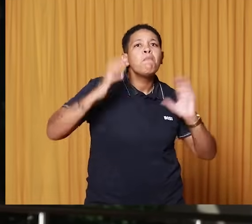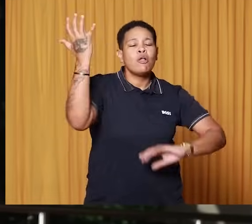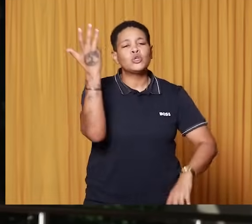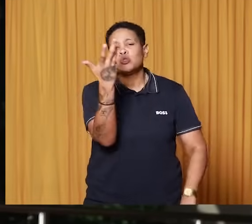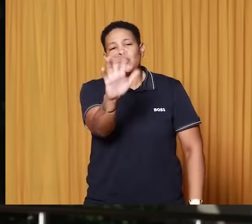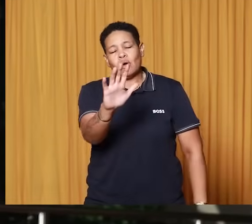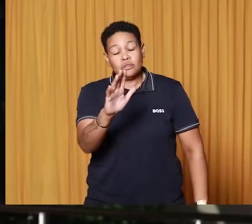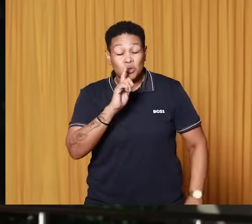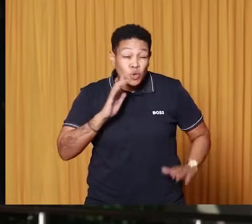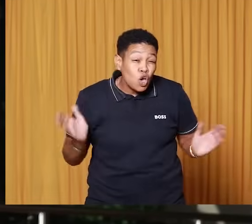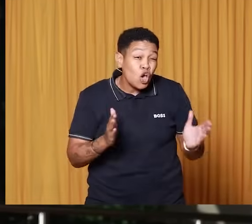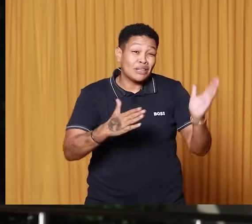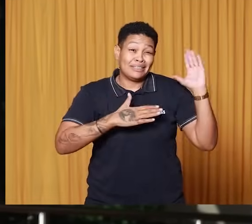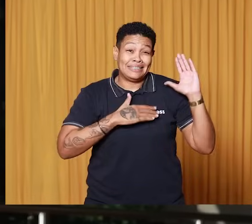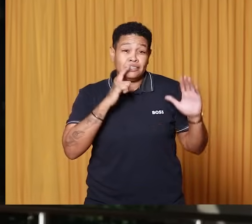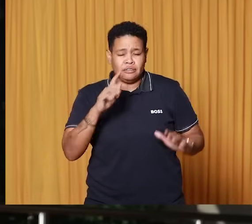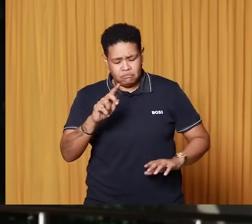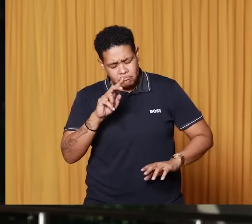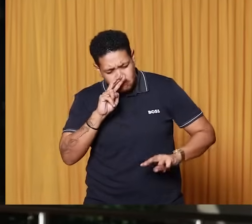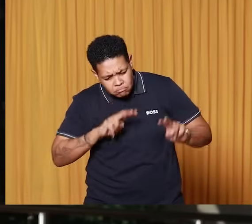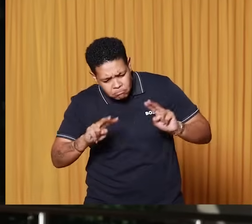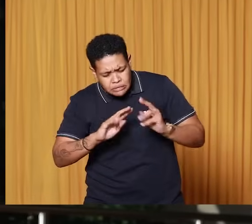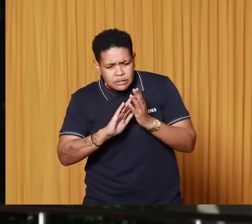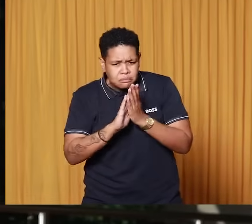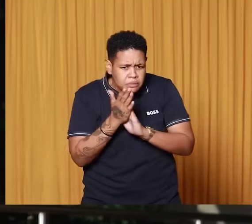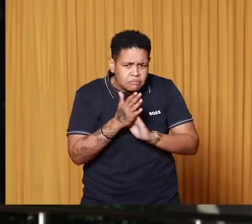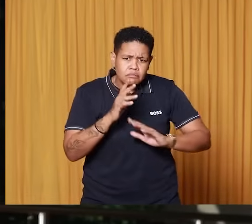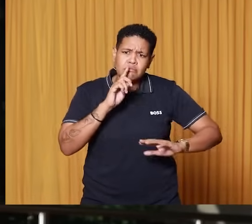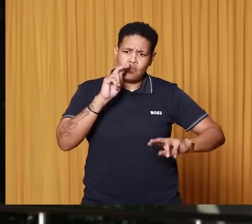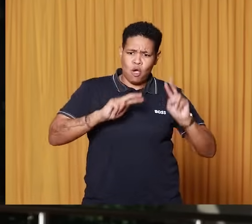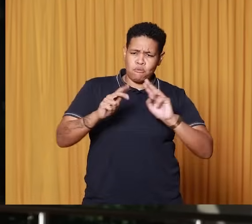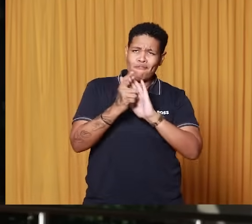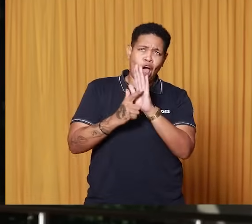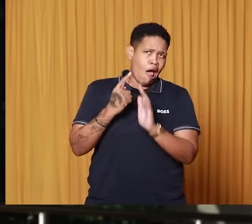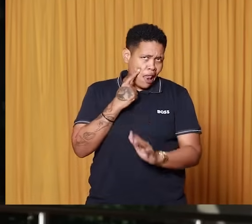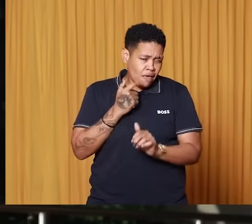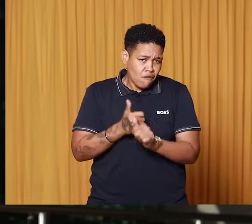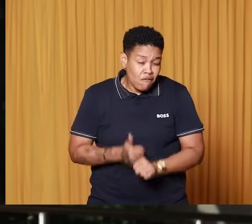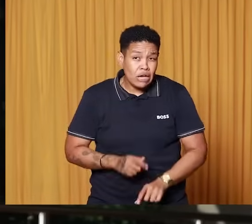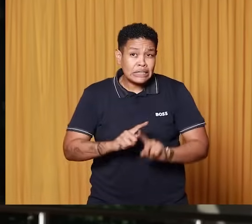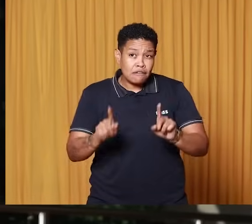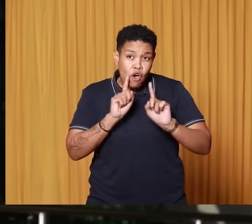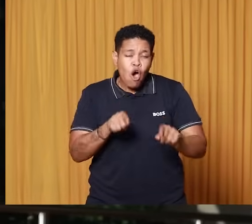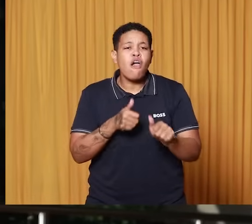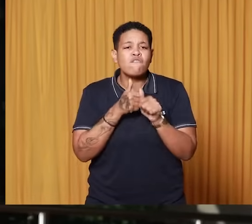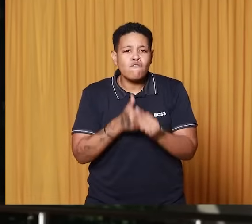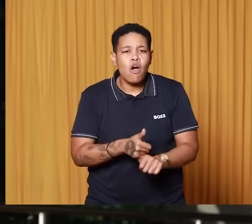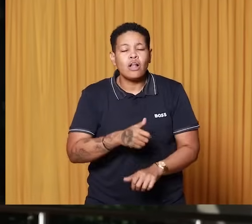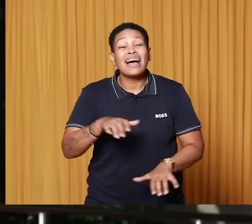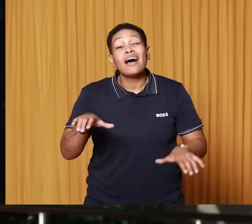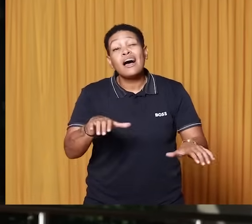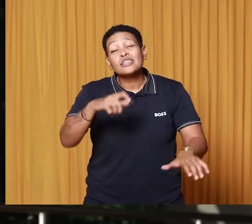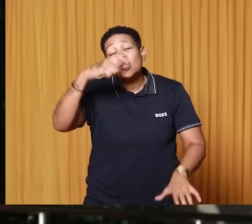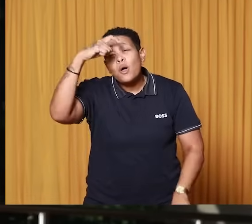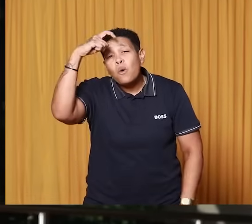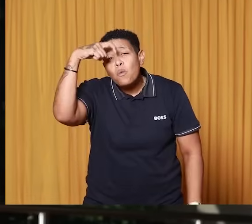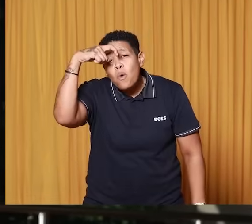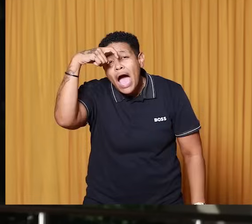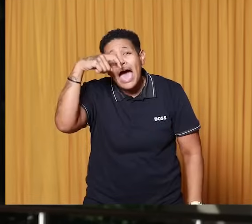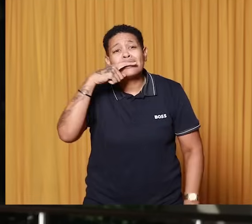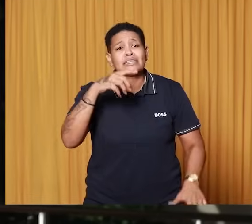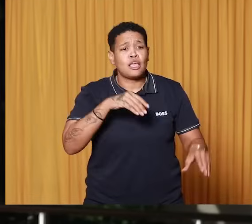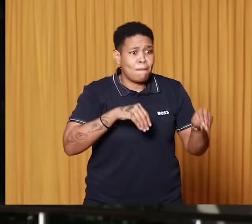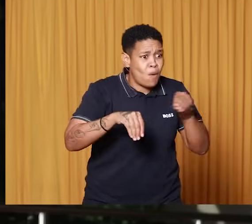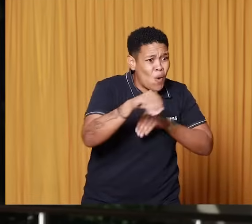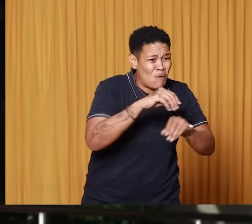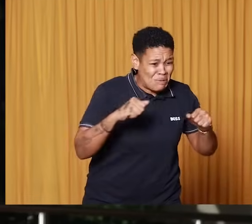all citizens to maintain the peace, observe the laws and various orders that may be issued, and act wisely in limiting